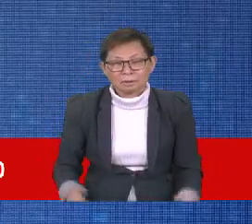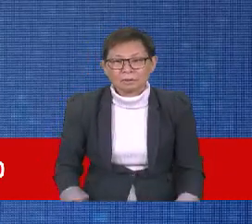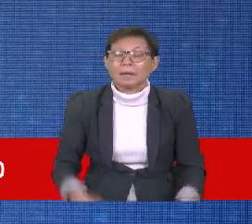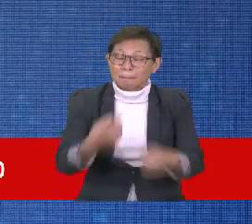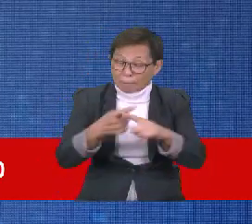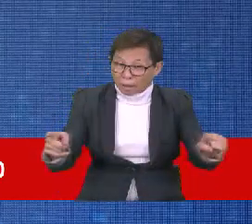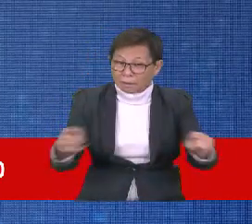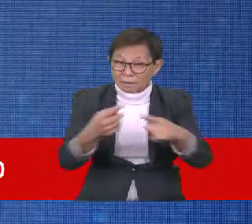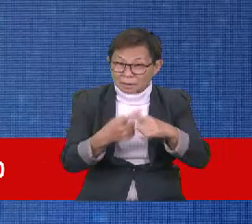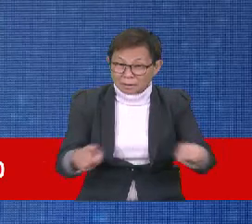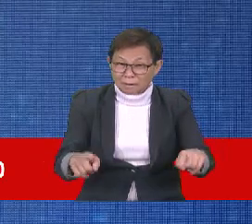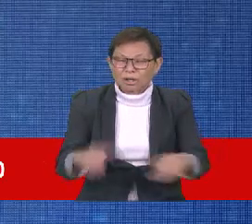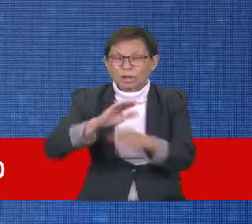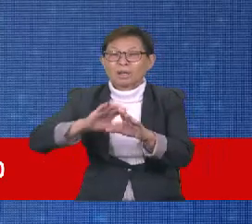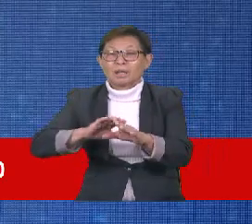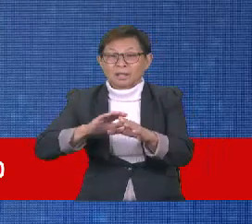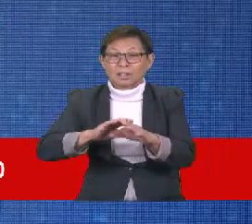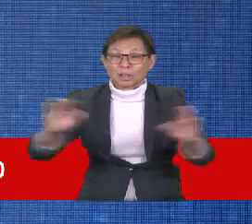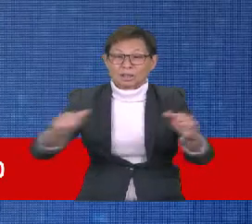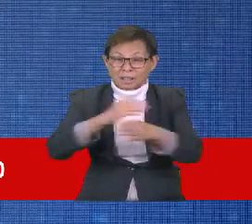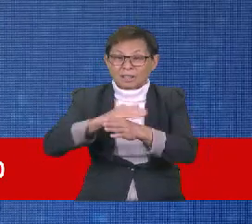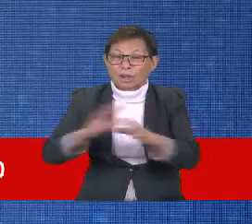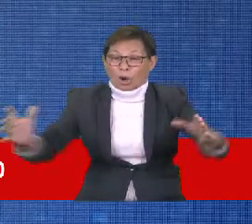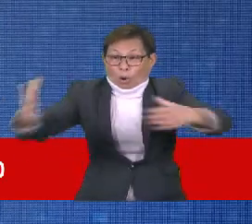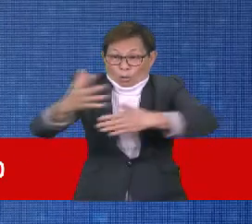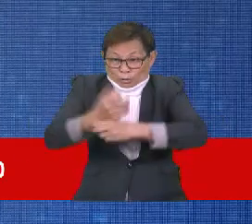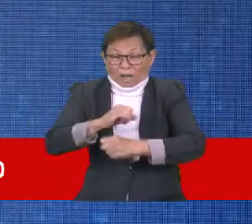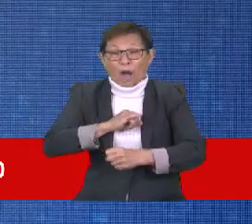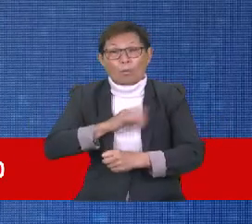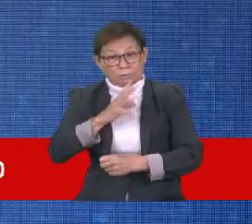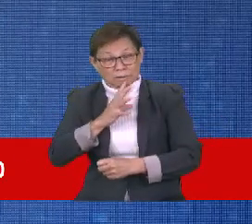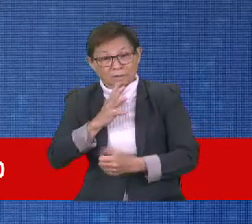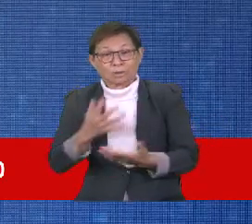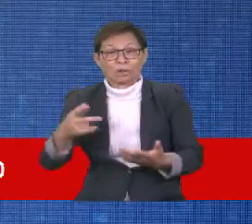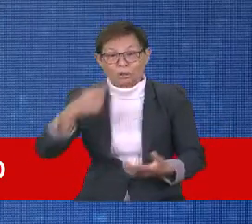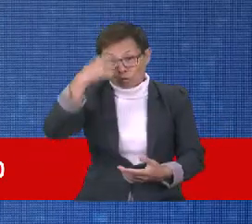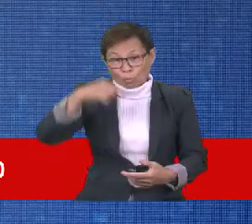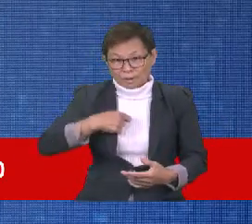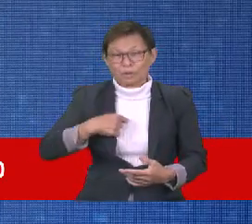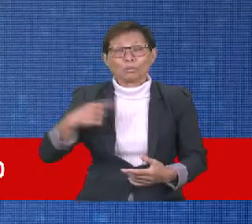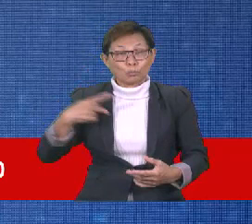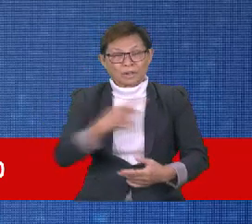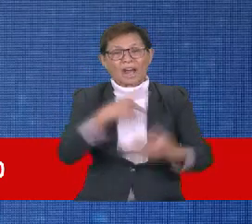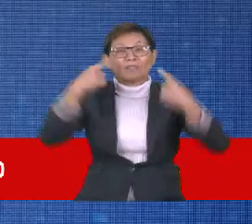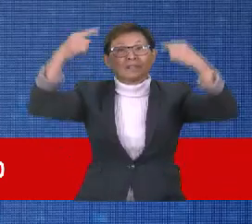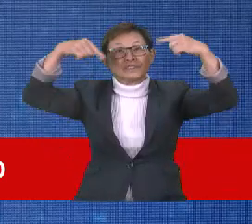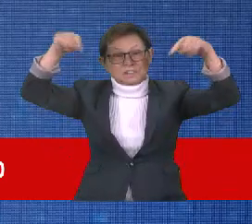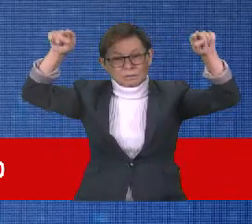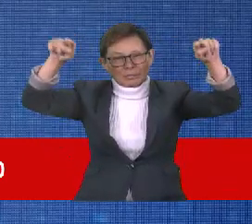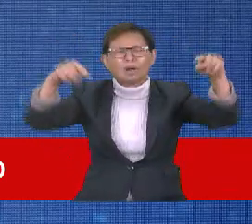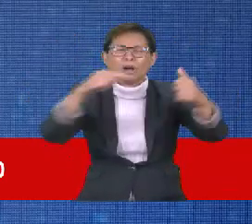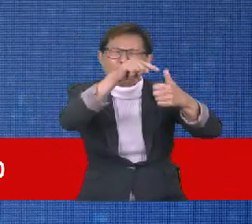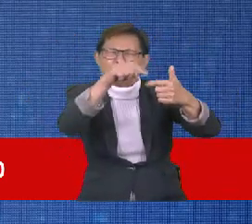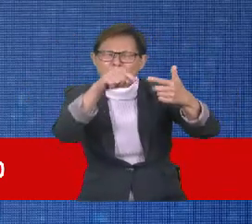But in conclusion, I would say that to me, we have achieved some remarkable